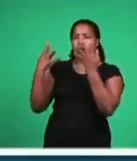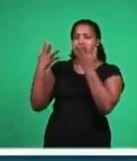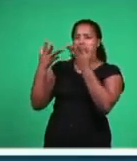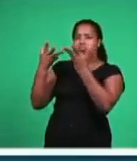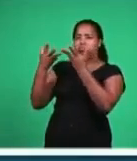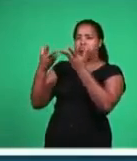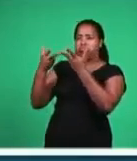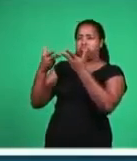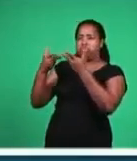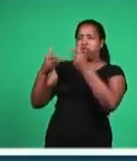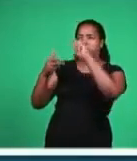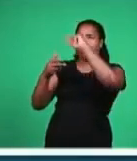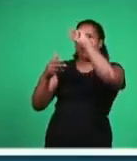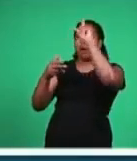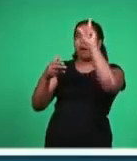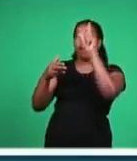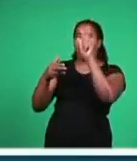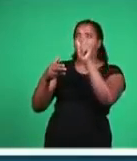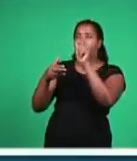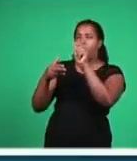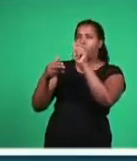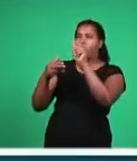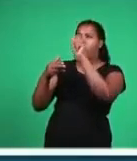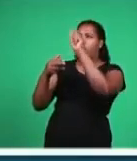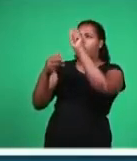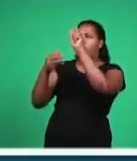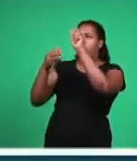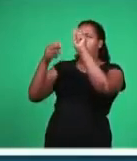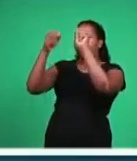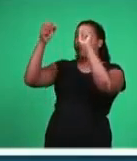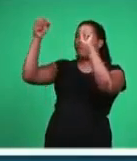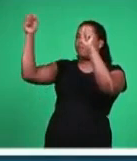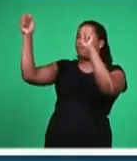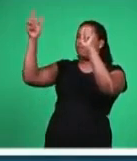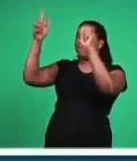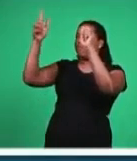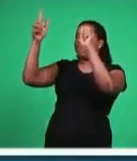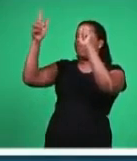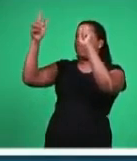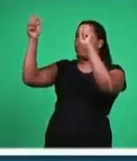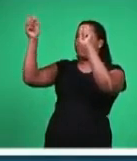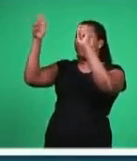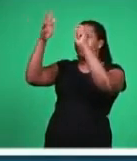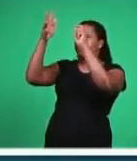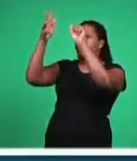the morning, fair as the moon, clear as the sun, fair as the moon, that reflects